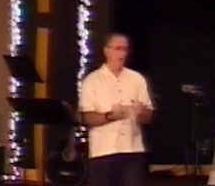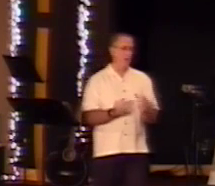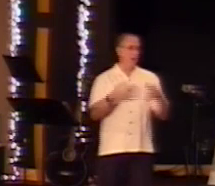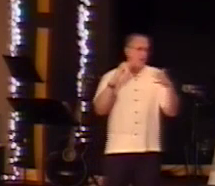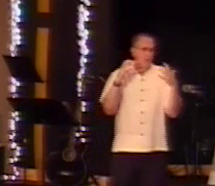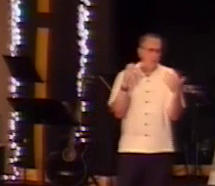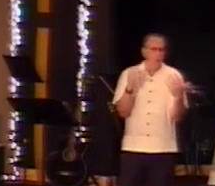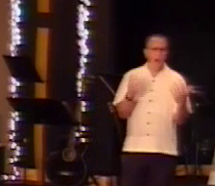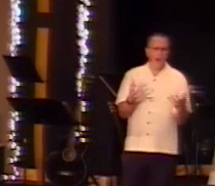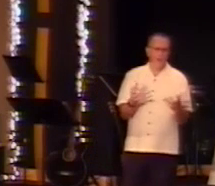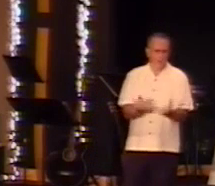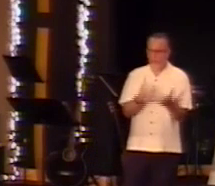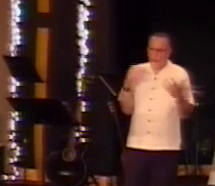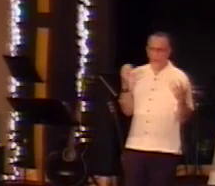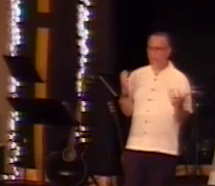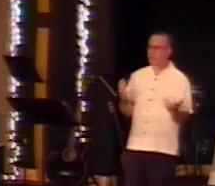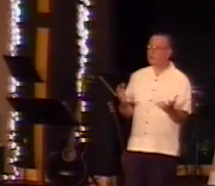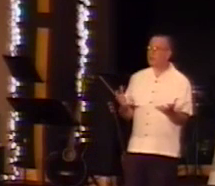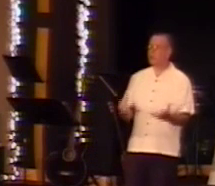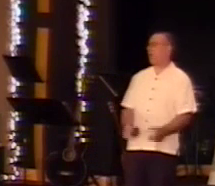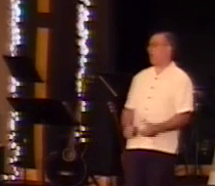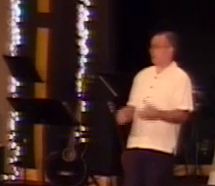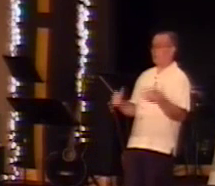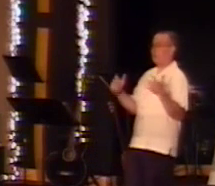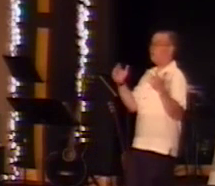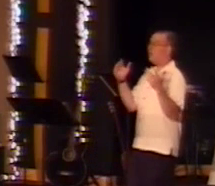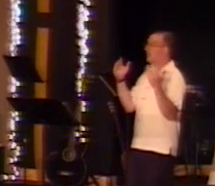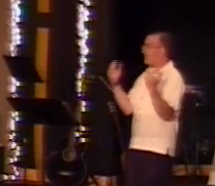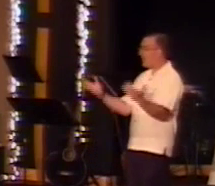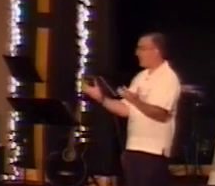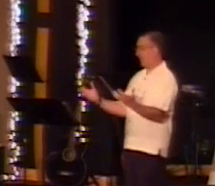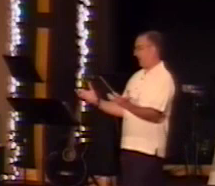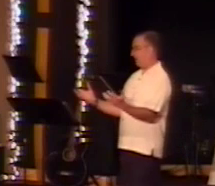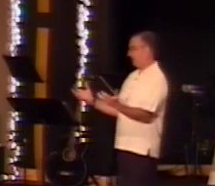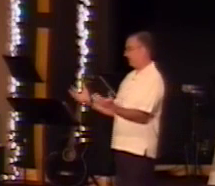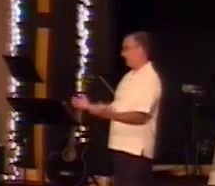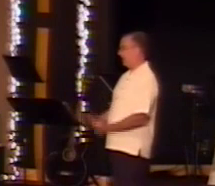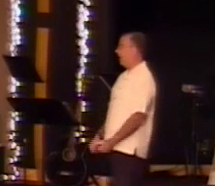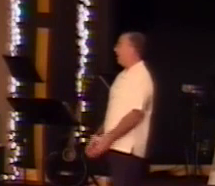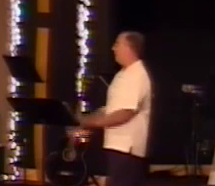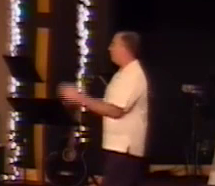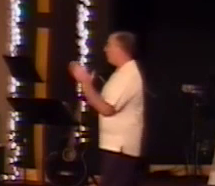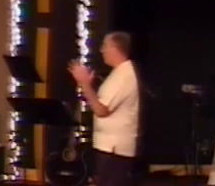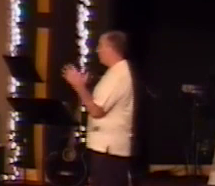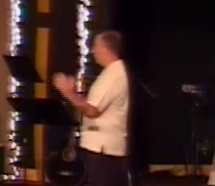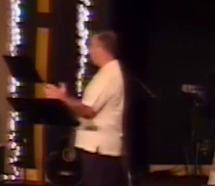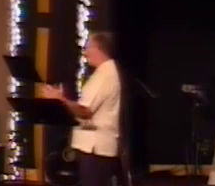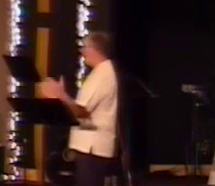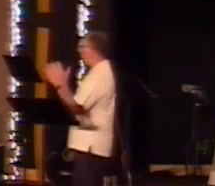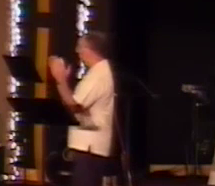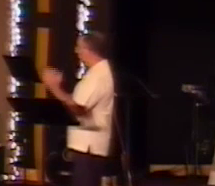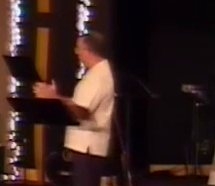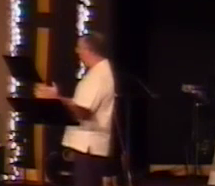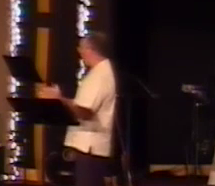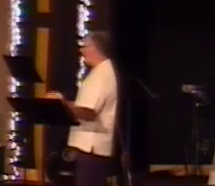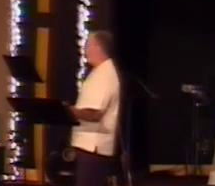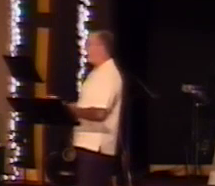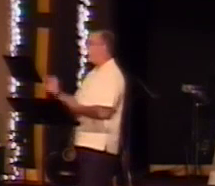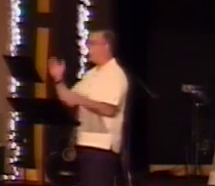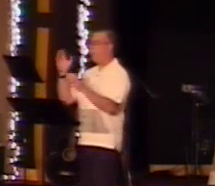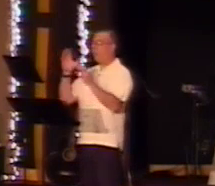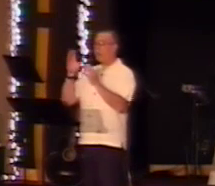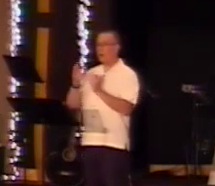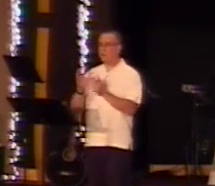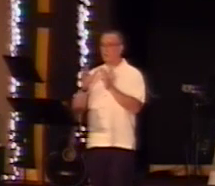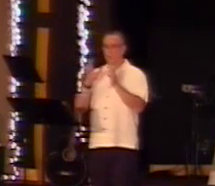chosen one to do what? What was he chosen to do? He's chosen to save us. And so he is the Christ, the Son of the living God.